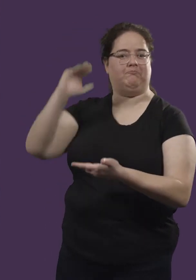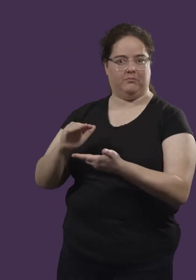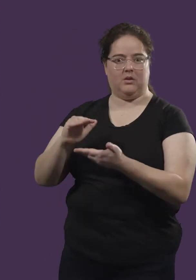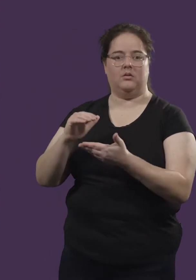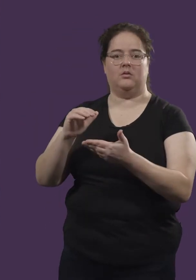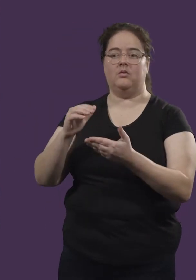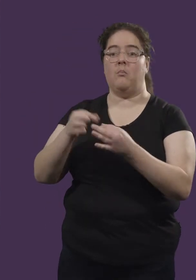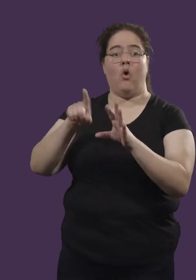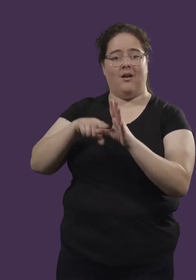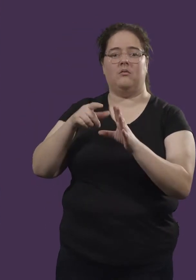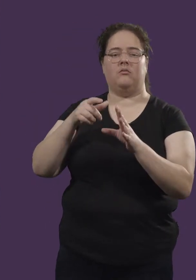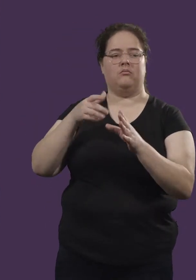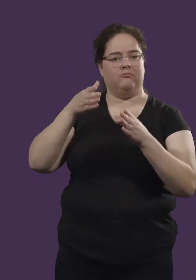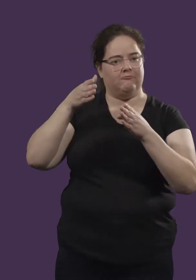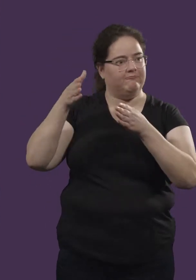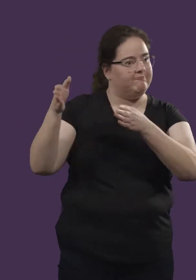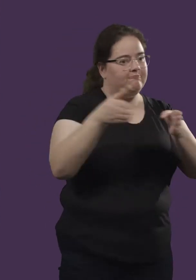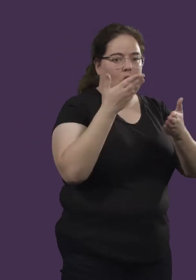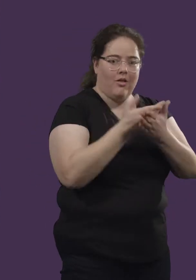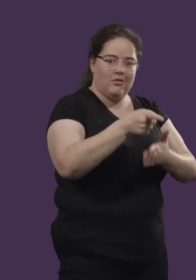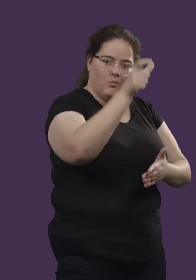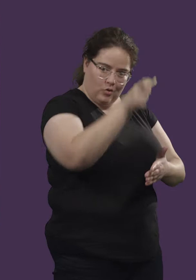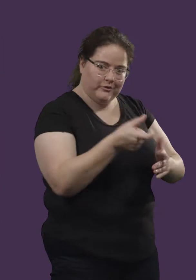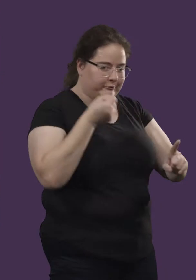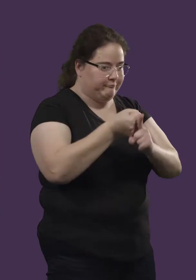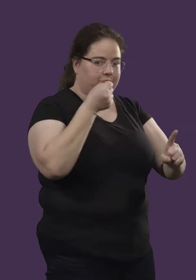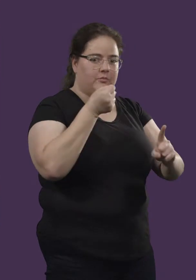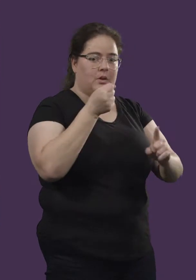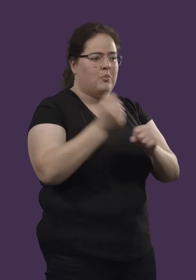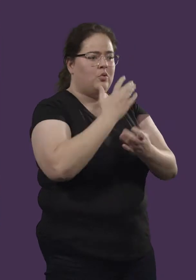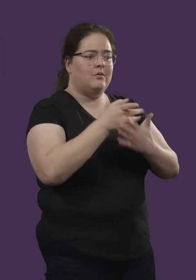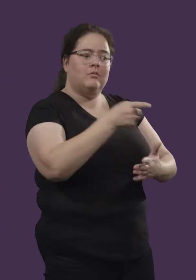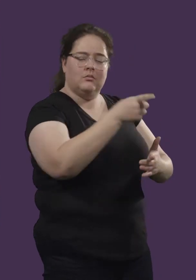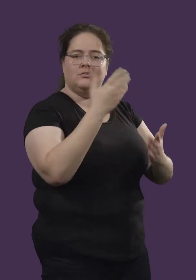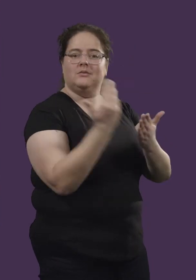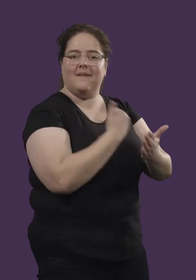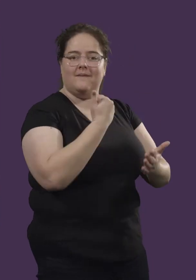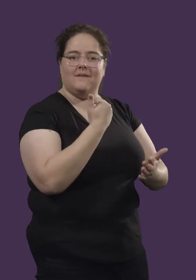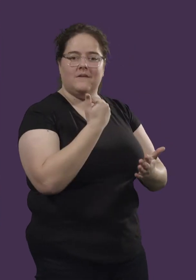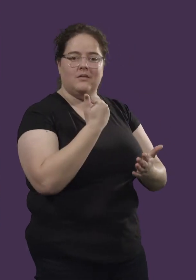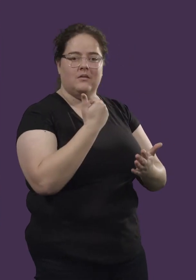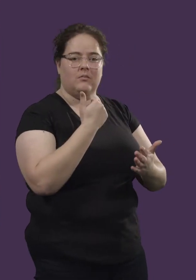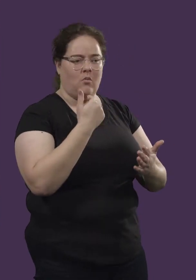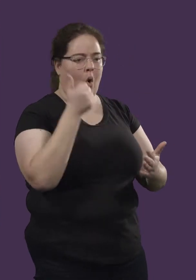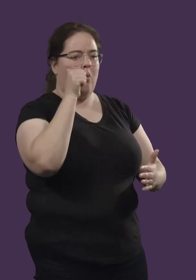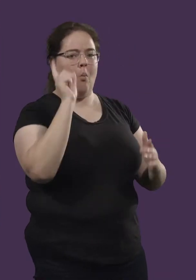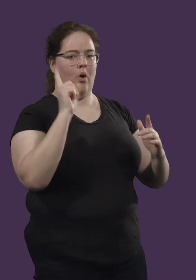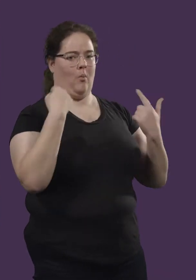survivor centred in the process, always prioritise her safety, and recognising whatever we do,